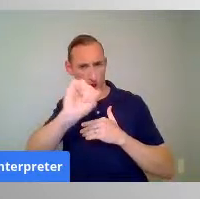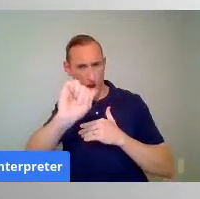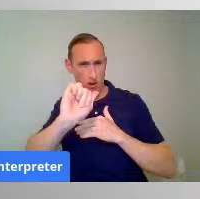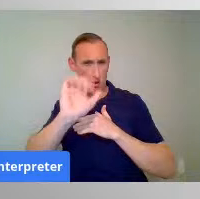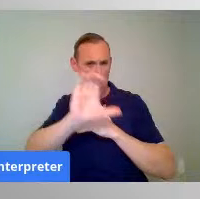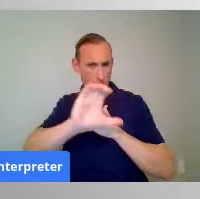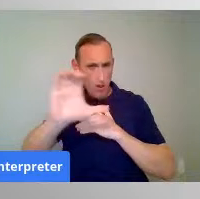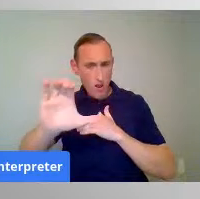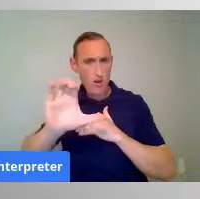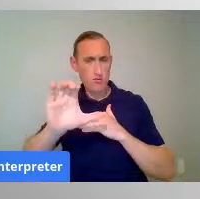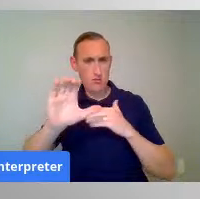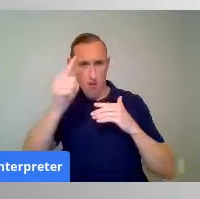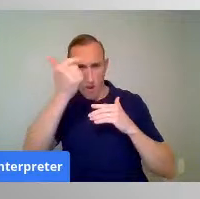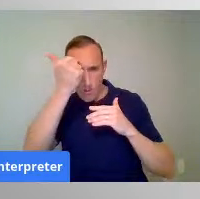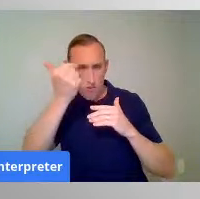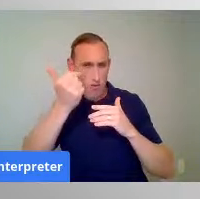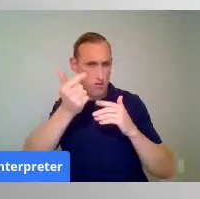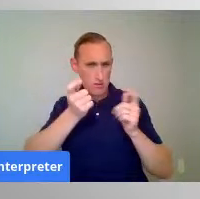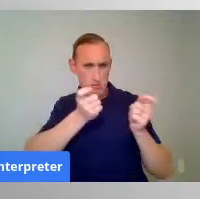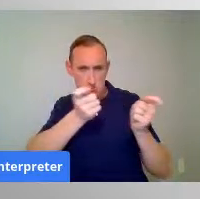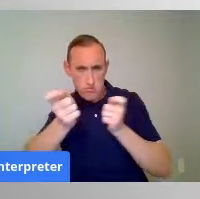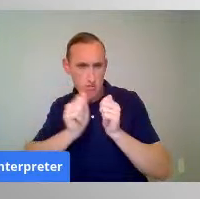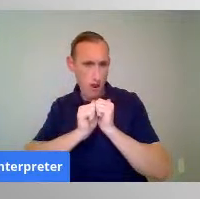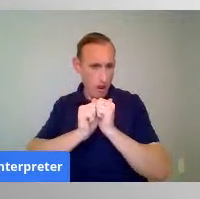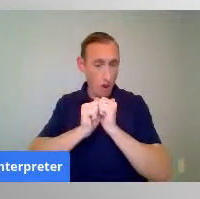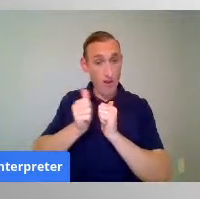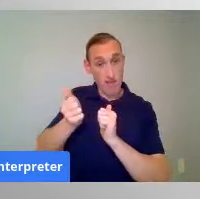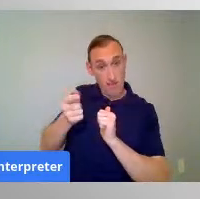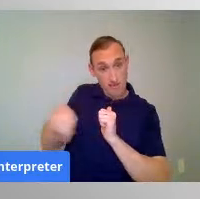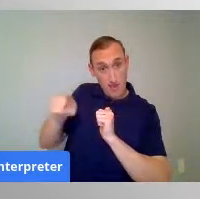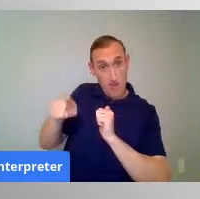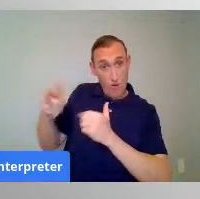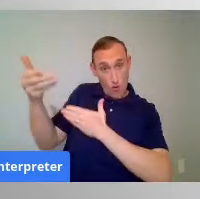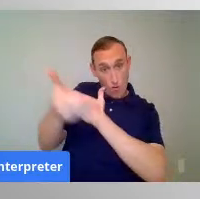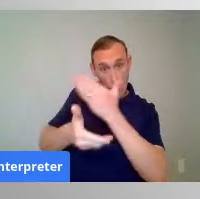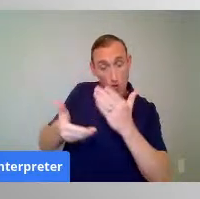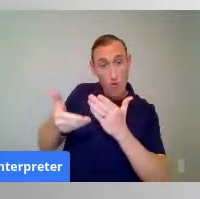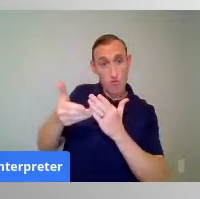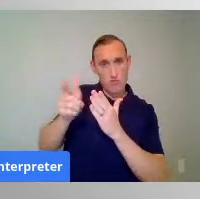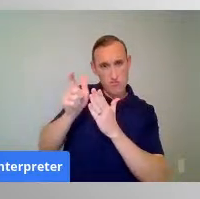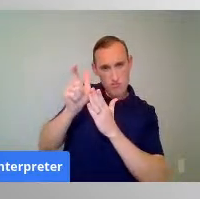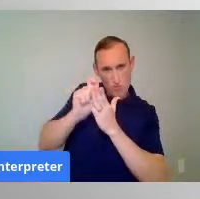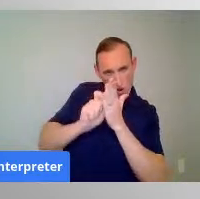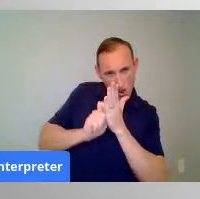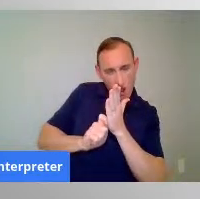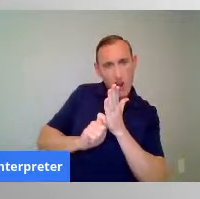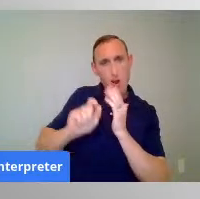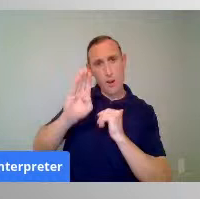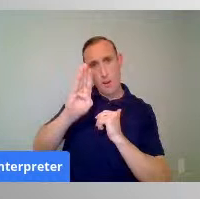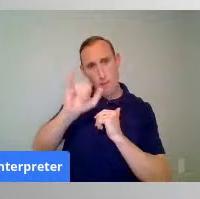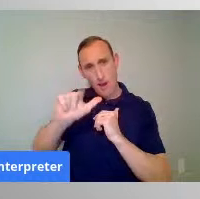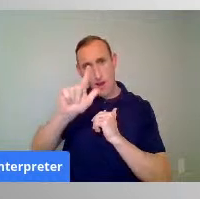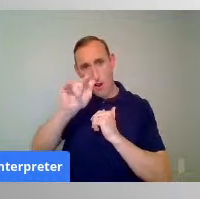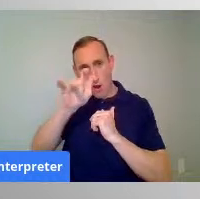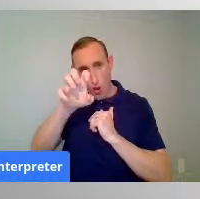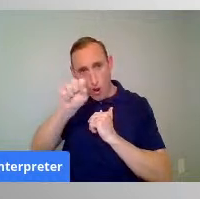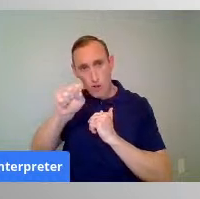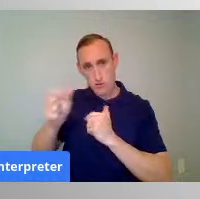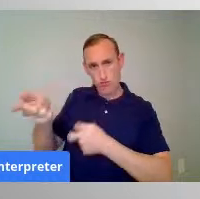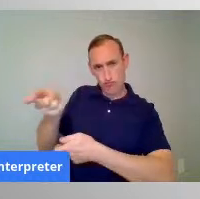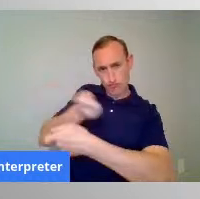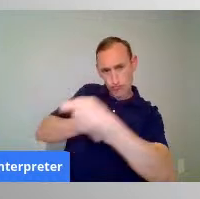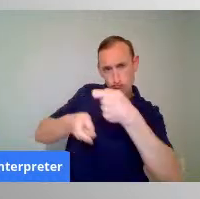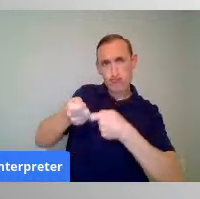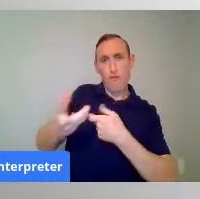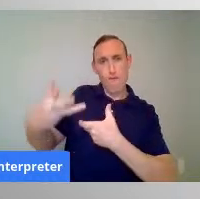and then writing those bylaws with the goal of being able to get teens engaged and involved in their local government. And we've